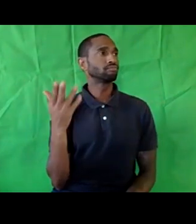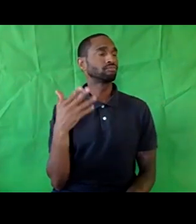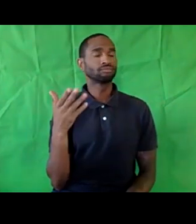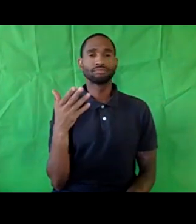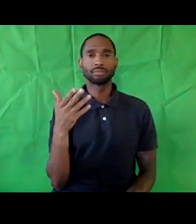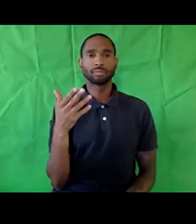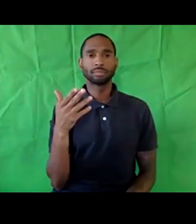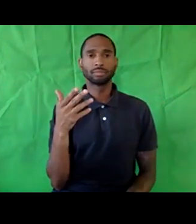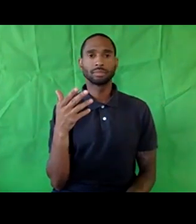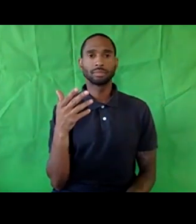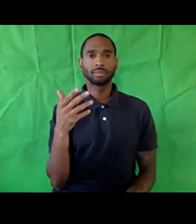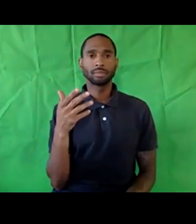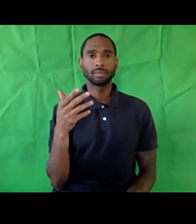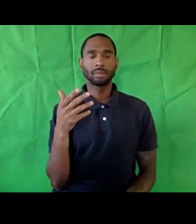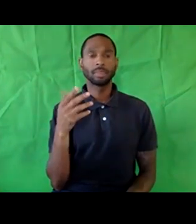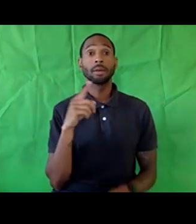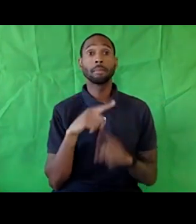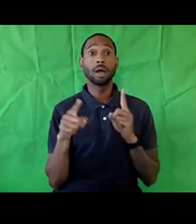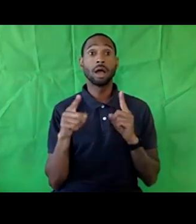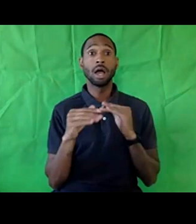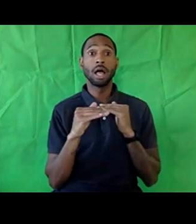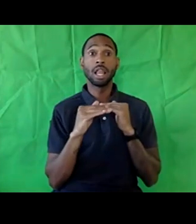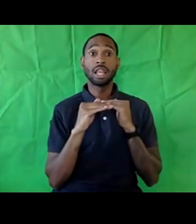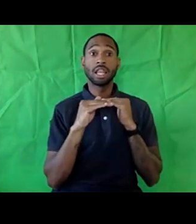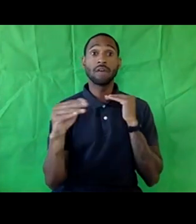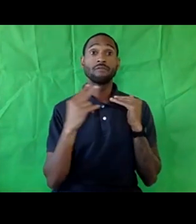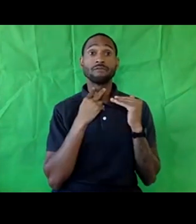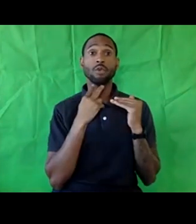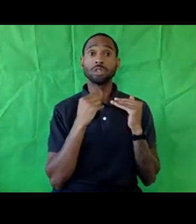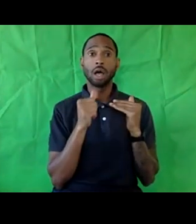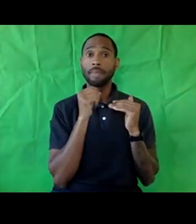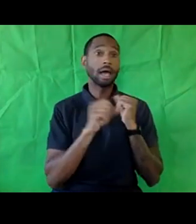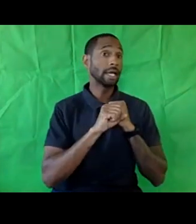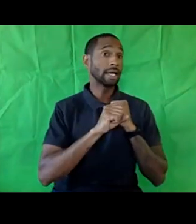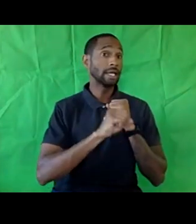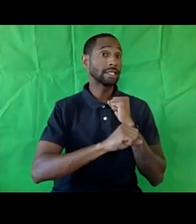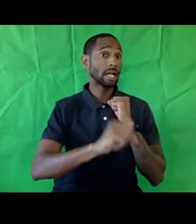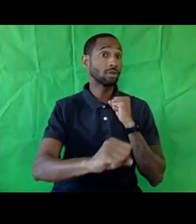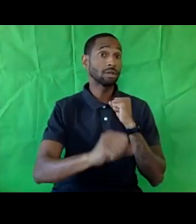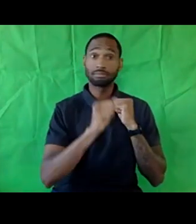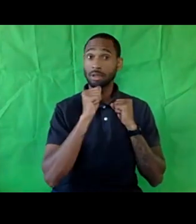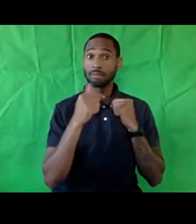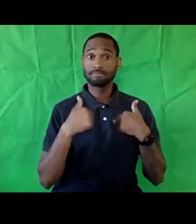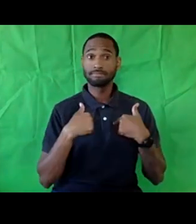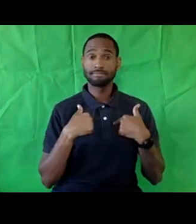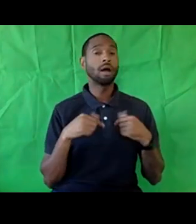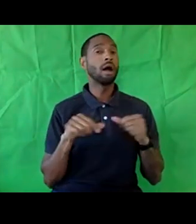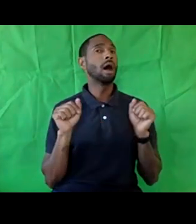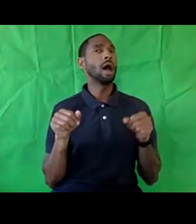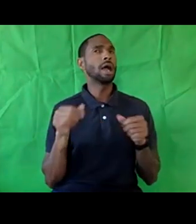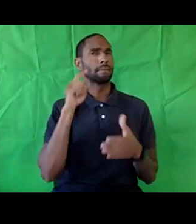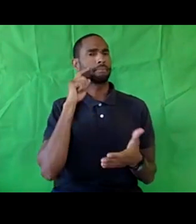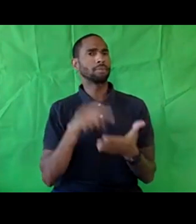but I guess like in having a level voice, I'm not doing the exaggerating. And so I can see where